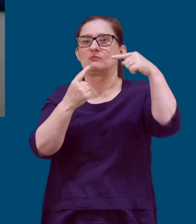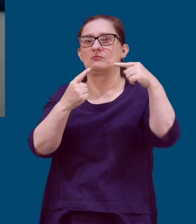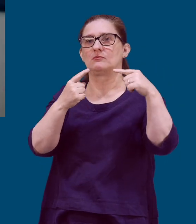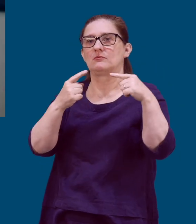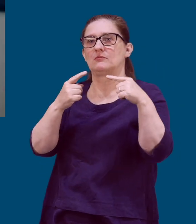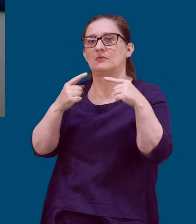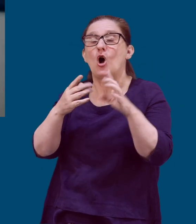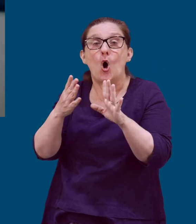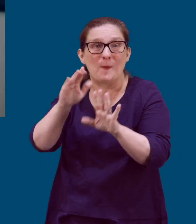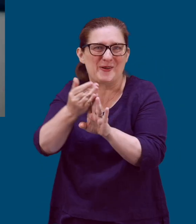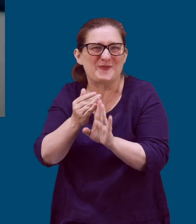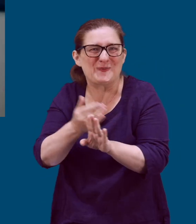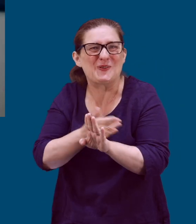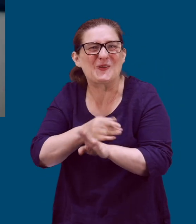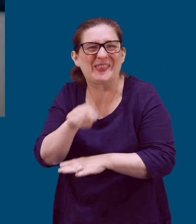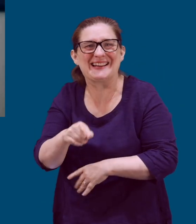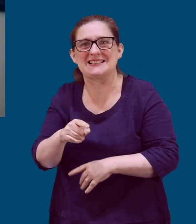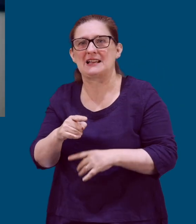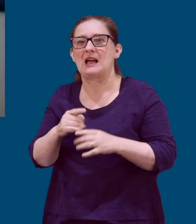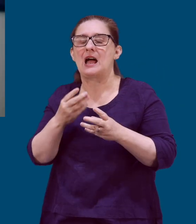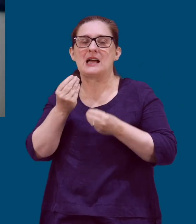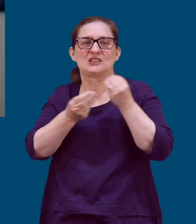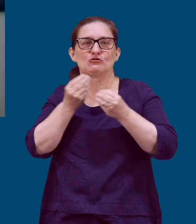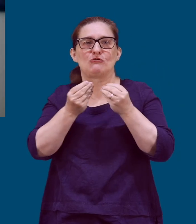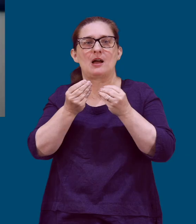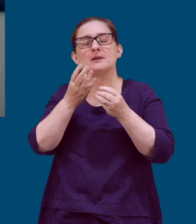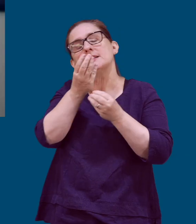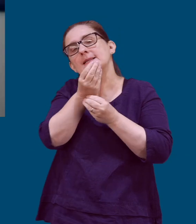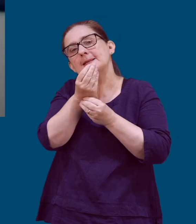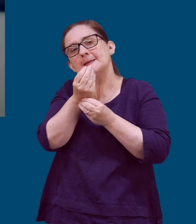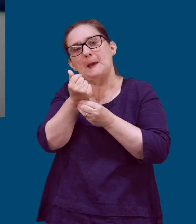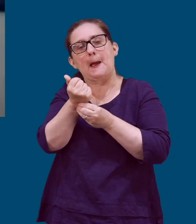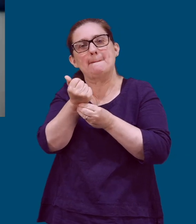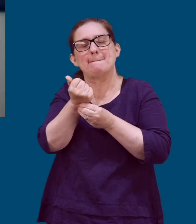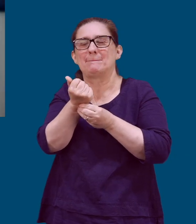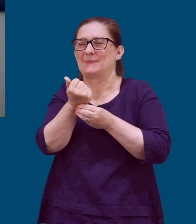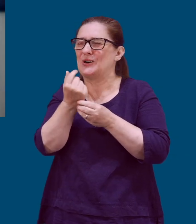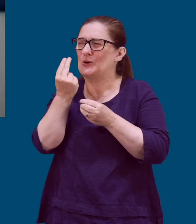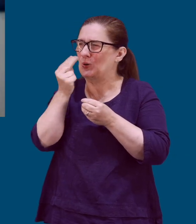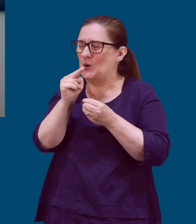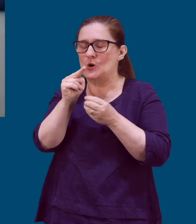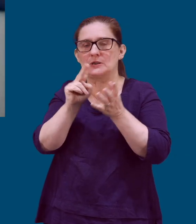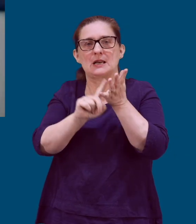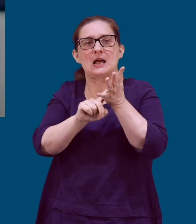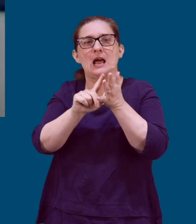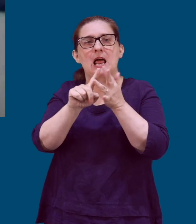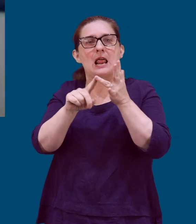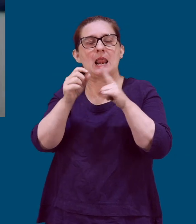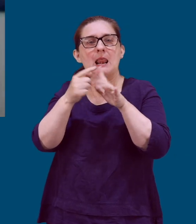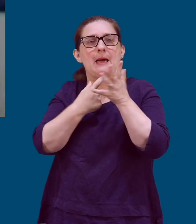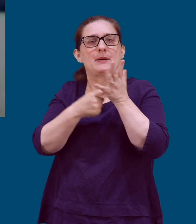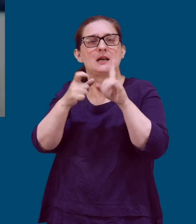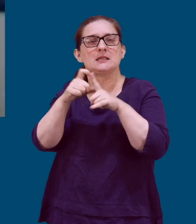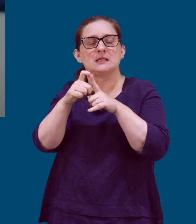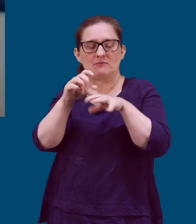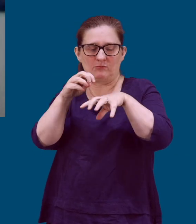there's a whole bit before this in the book where I describe slugs that hang. There's like leopard slugs have sex hanging from